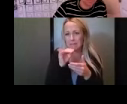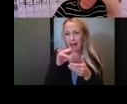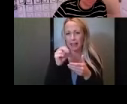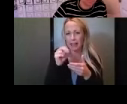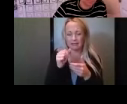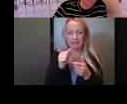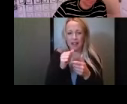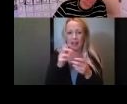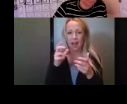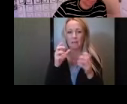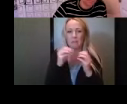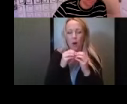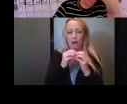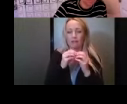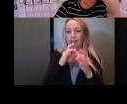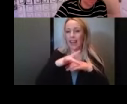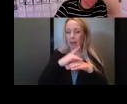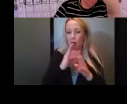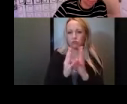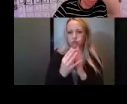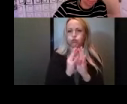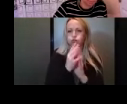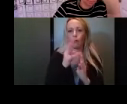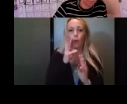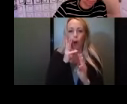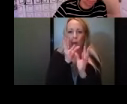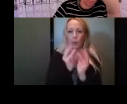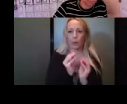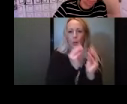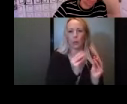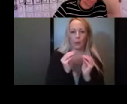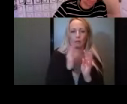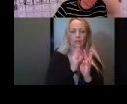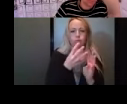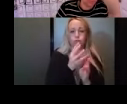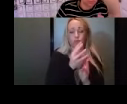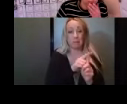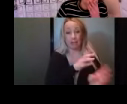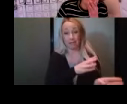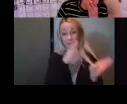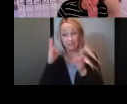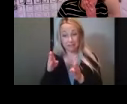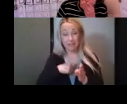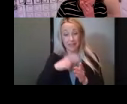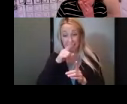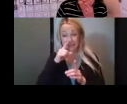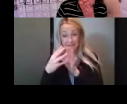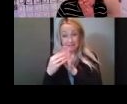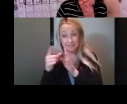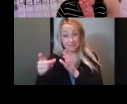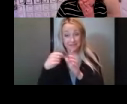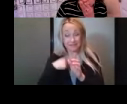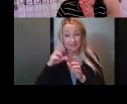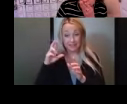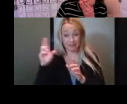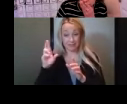to fuse, leading to a higher rate of diffusivity. Whereas in the simulation over here, which is more